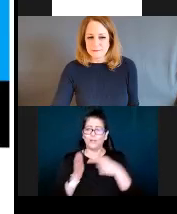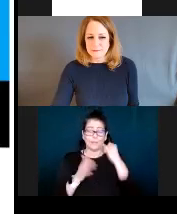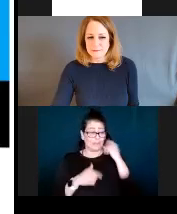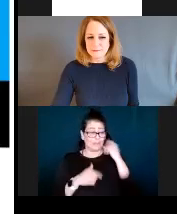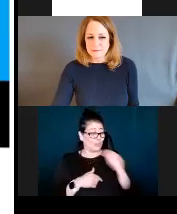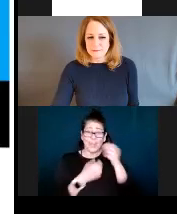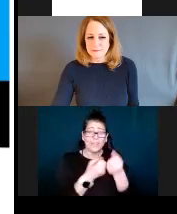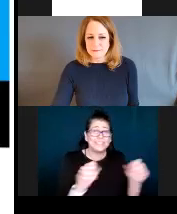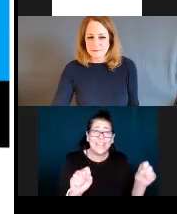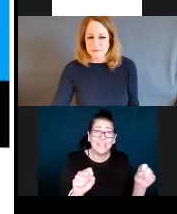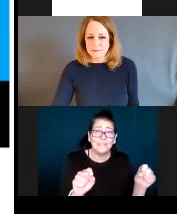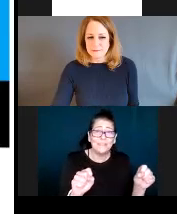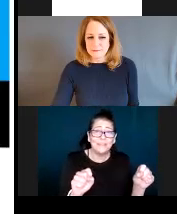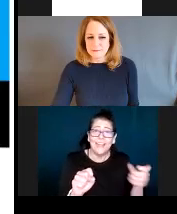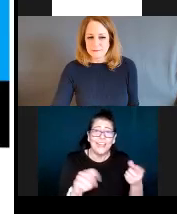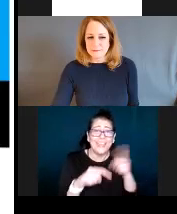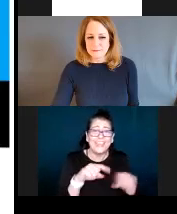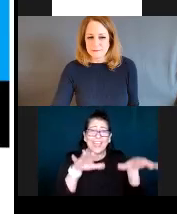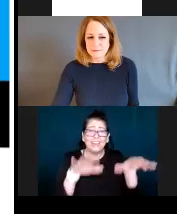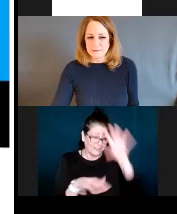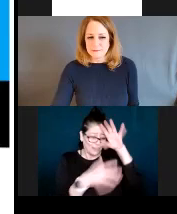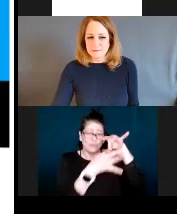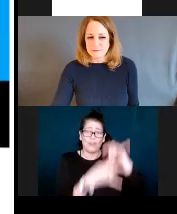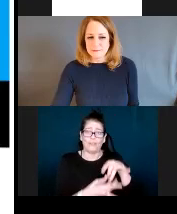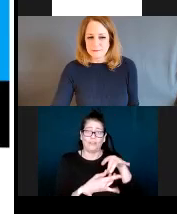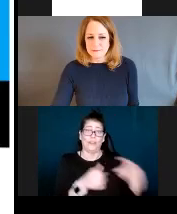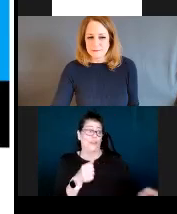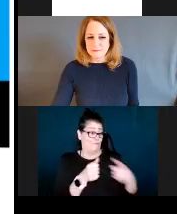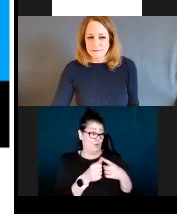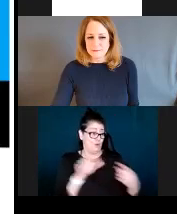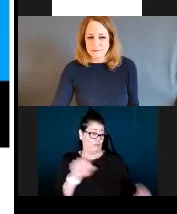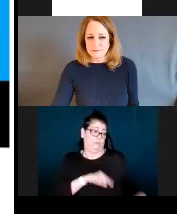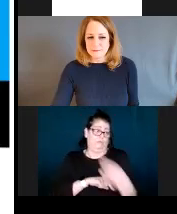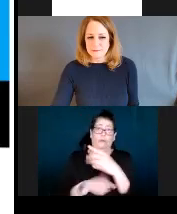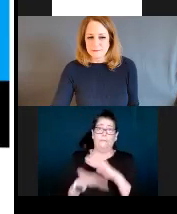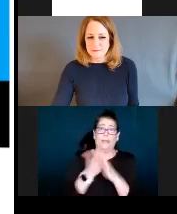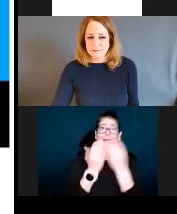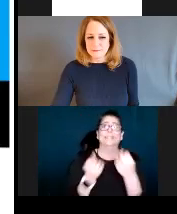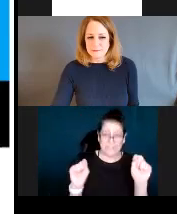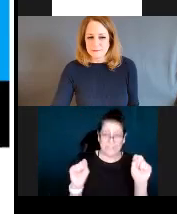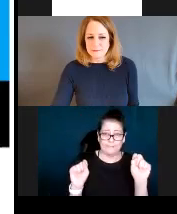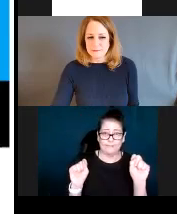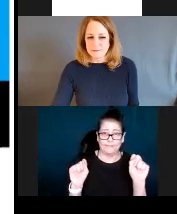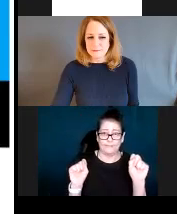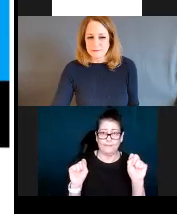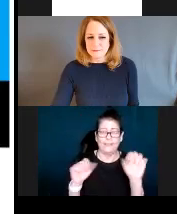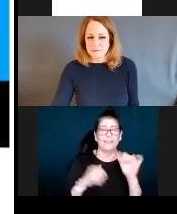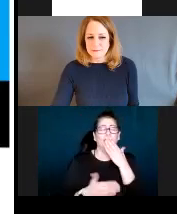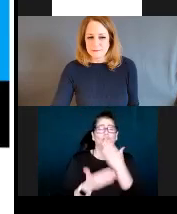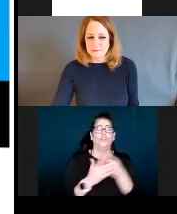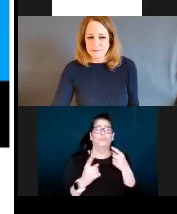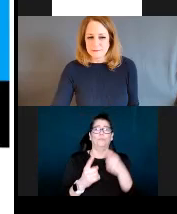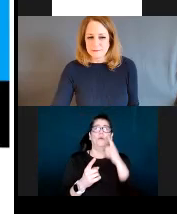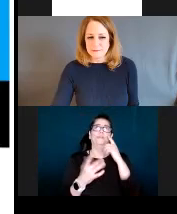place. They first need to get safe. This is a good point to talk about the difference between real